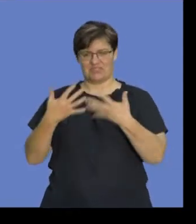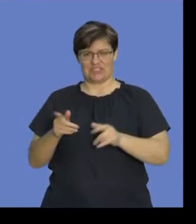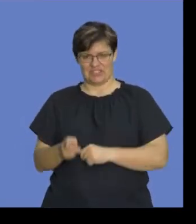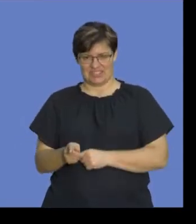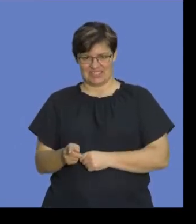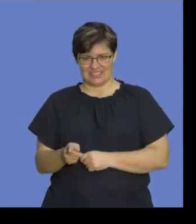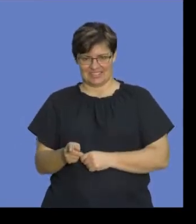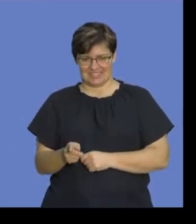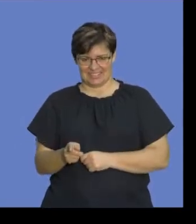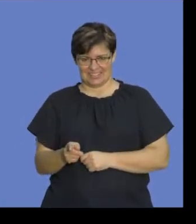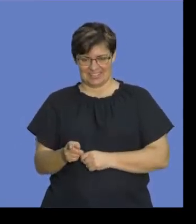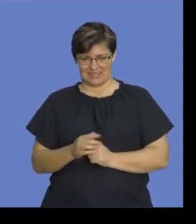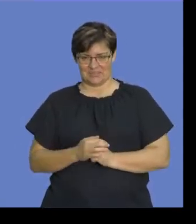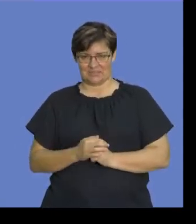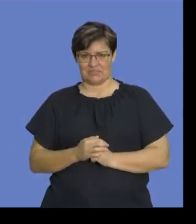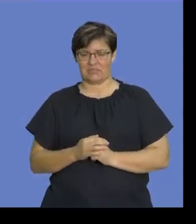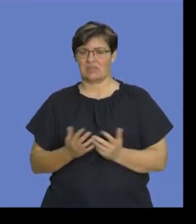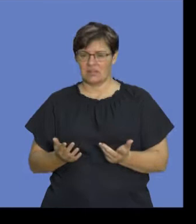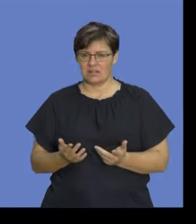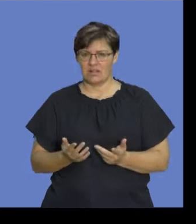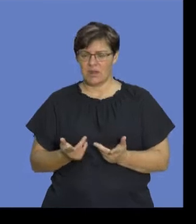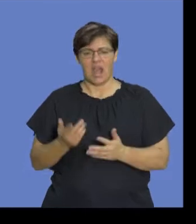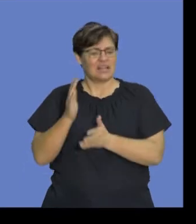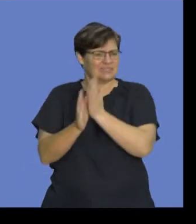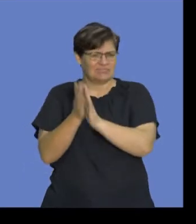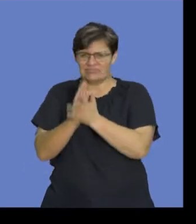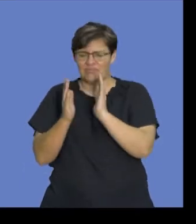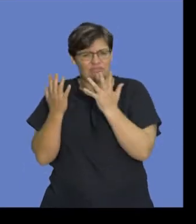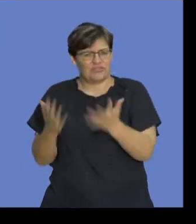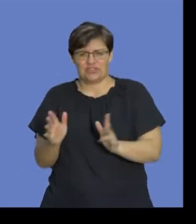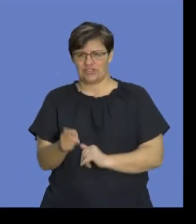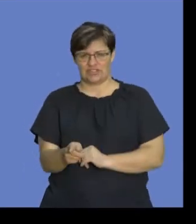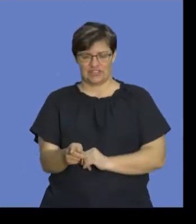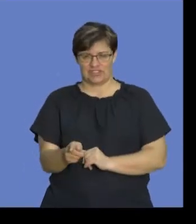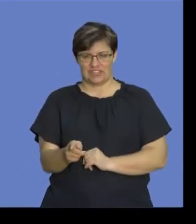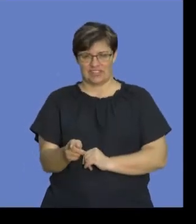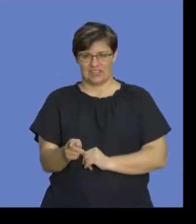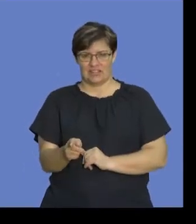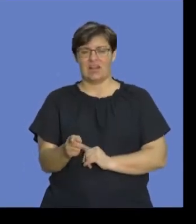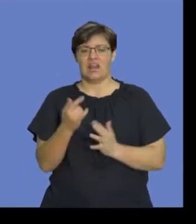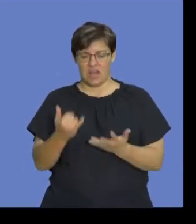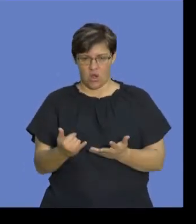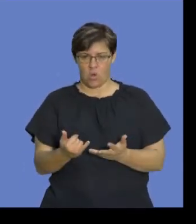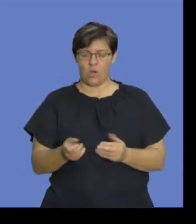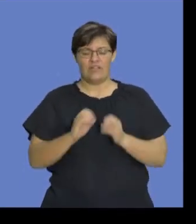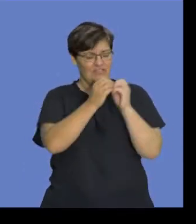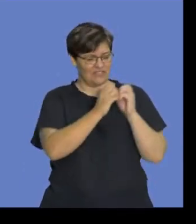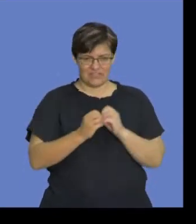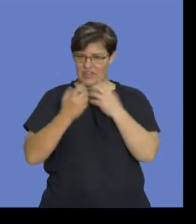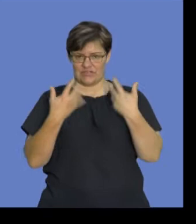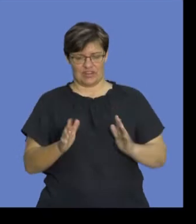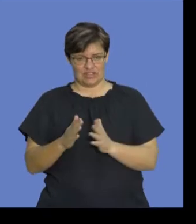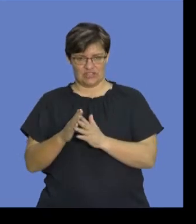manufactured. They are finished goods. In other words, these items are produced already. And then obviously,